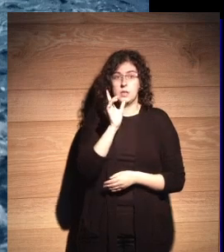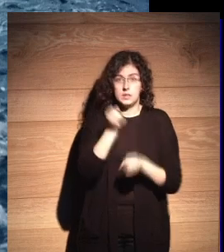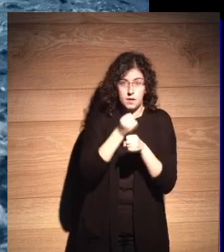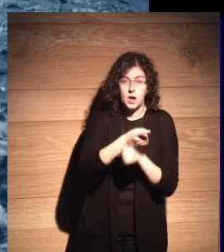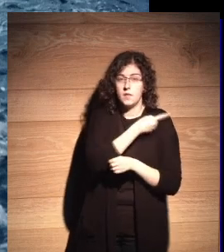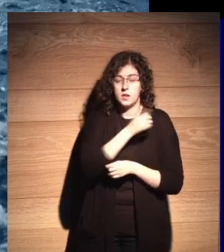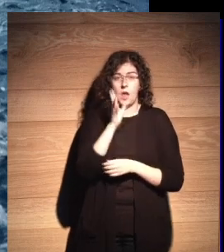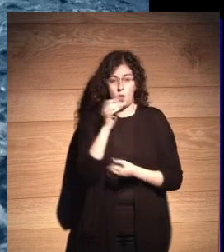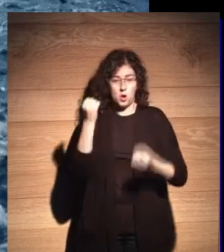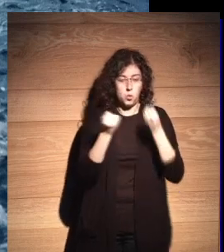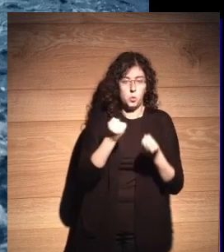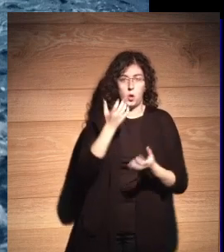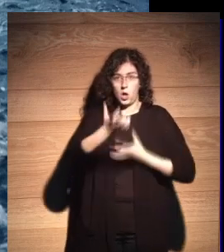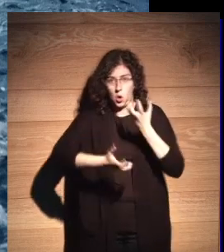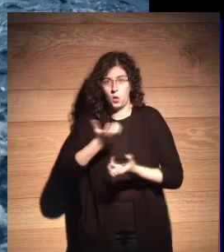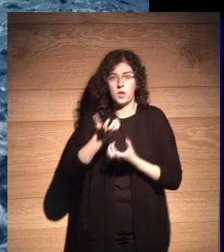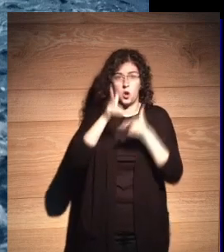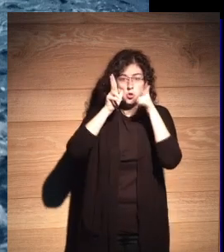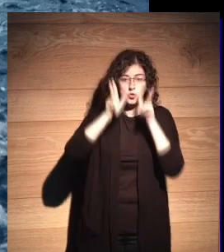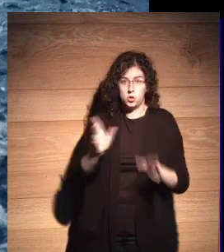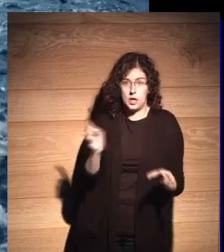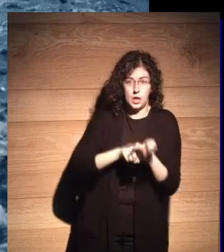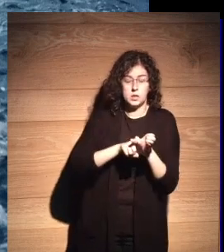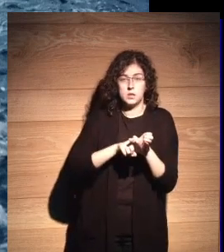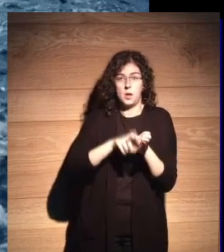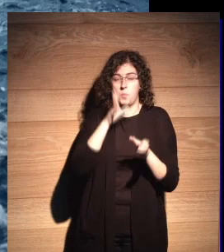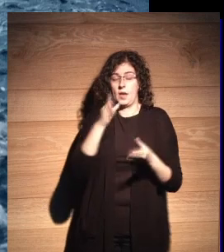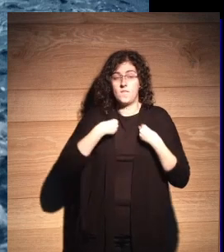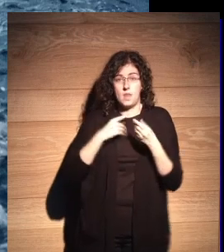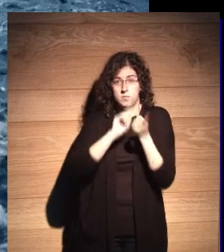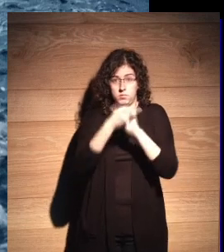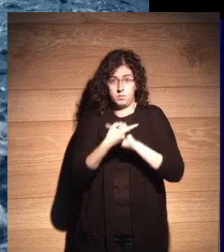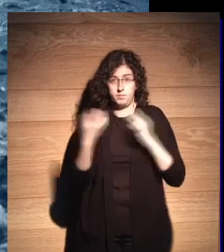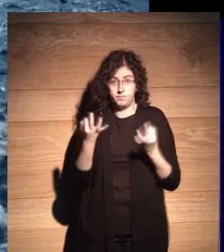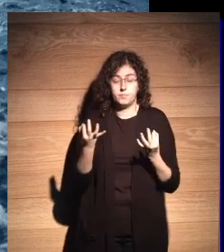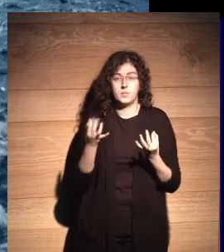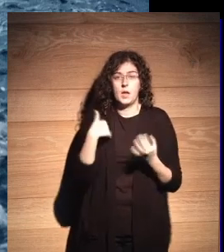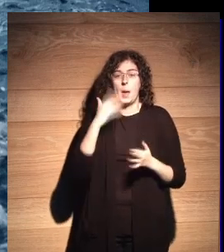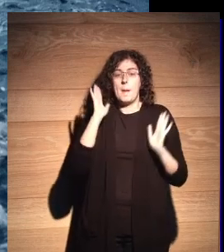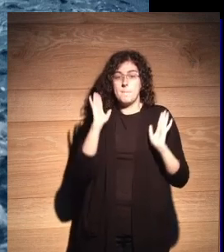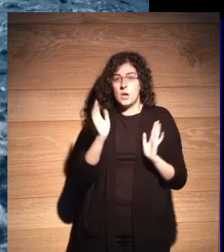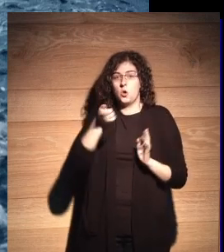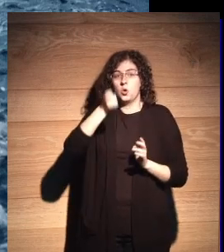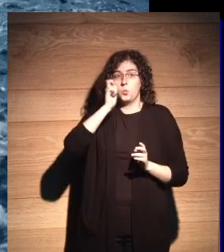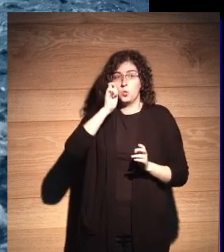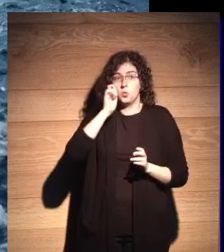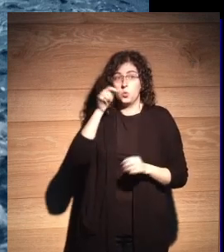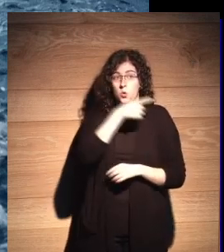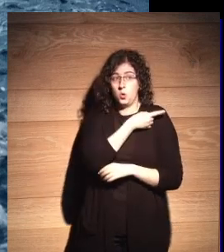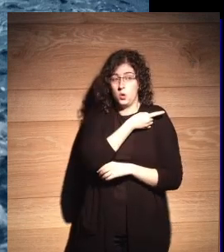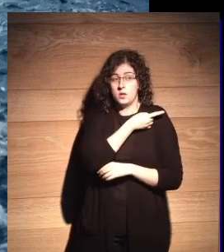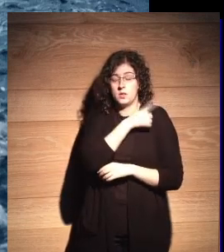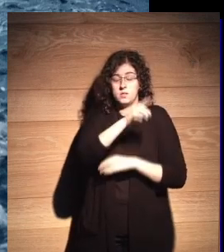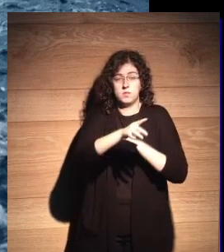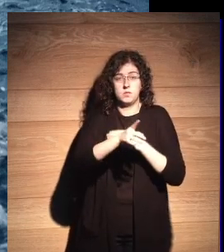hotels. But for tourists, they will still do this. Only for tourists. Well,